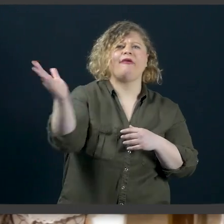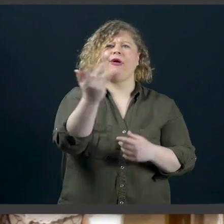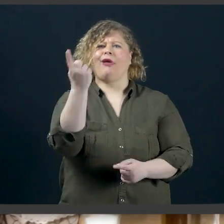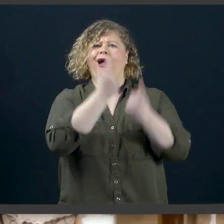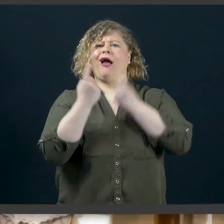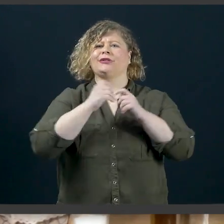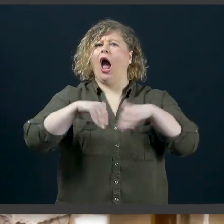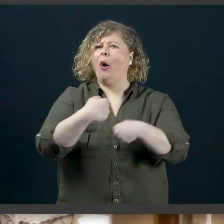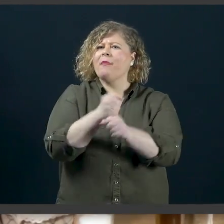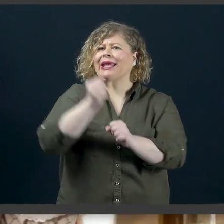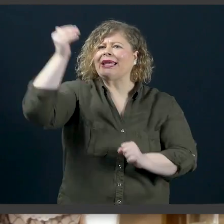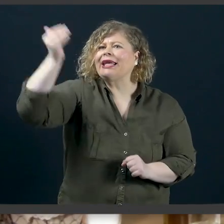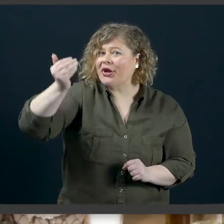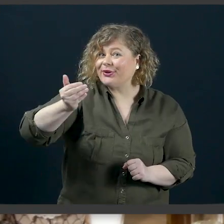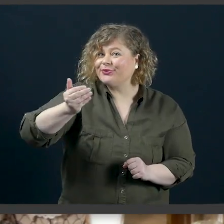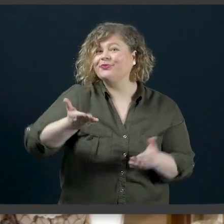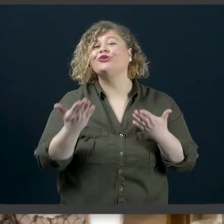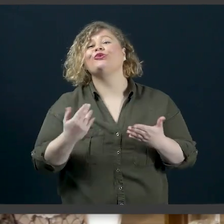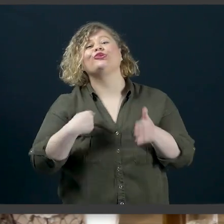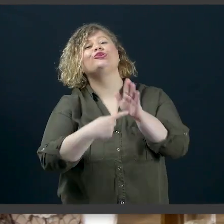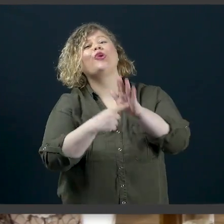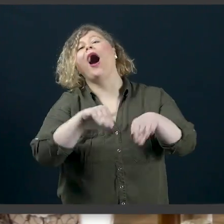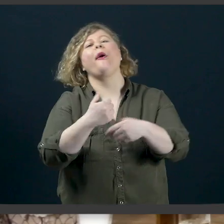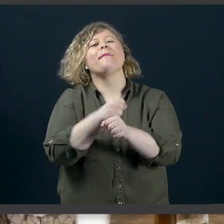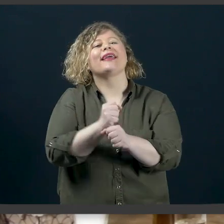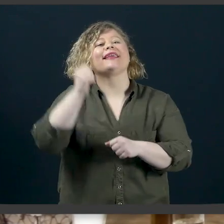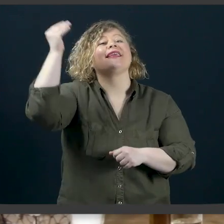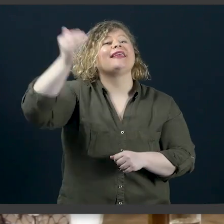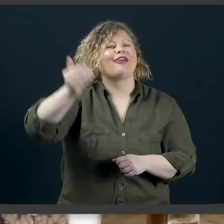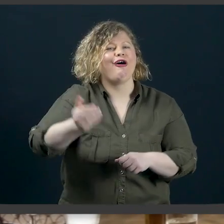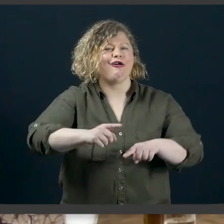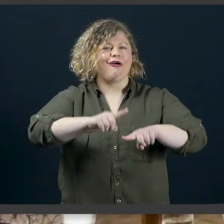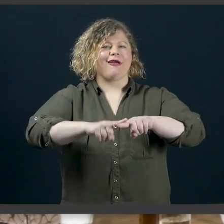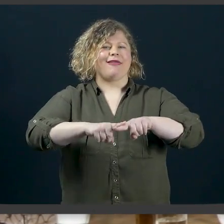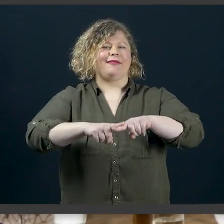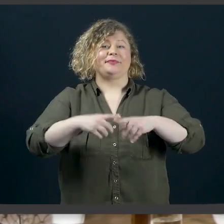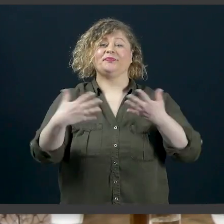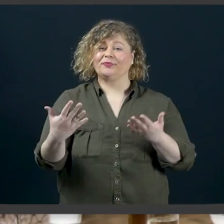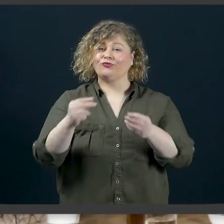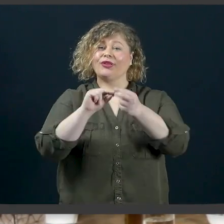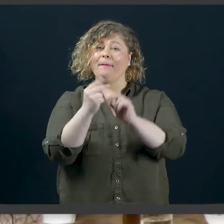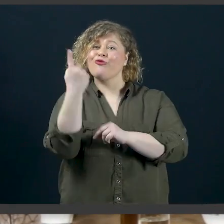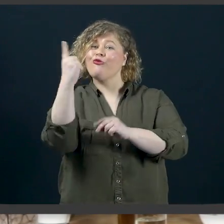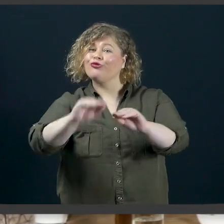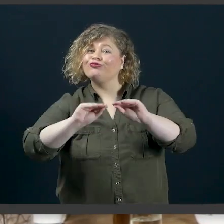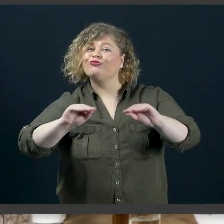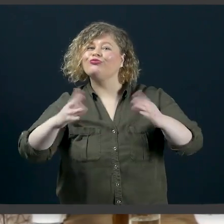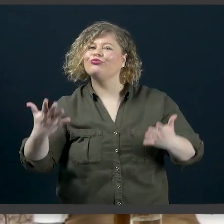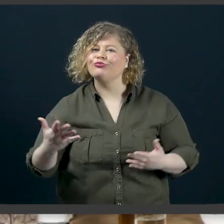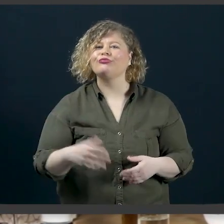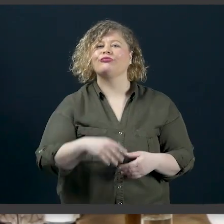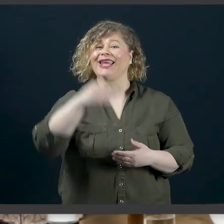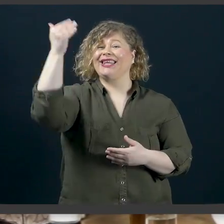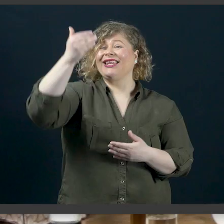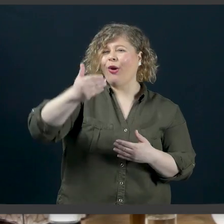everybody asking me how to make gyros. Today I will show you how to make a proper Greek gyros. And lesson number 1,